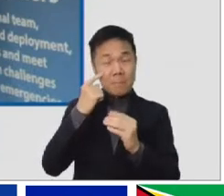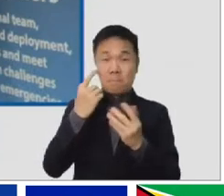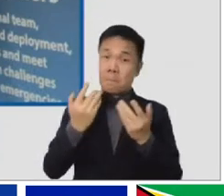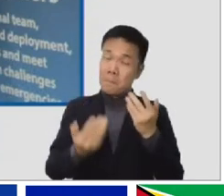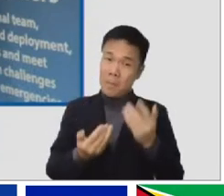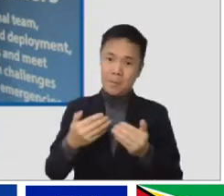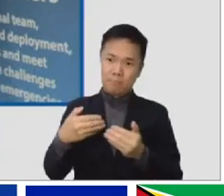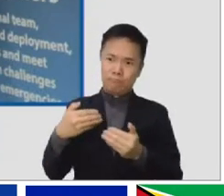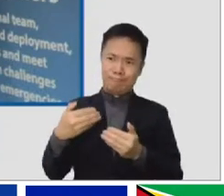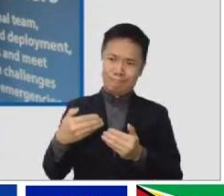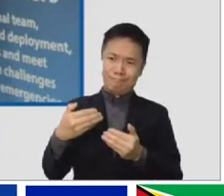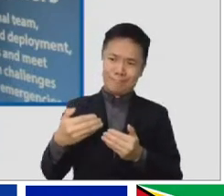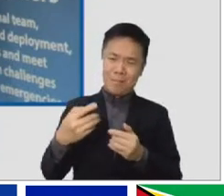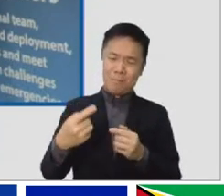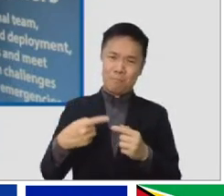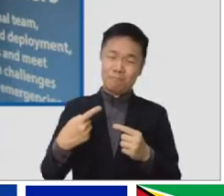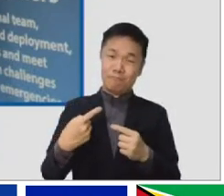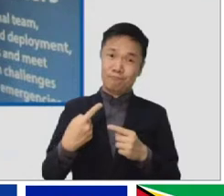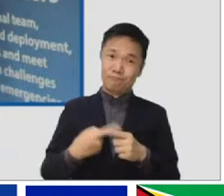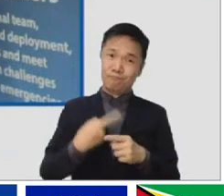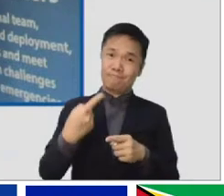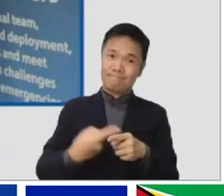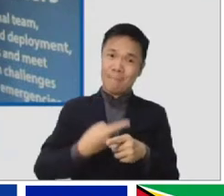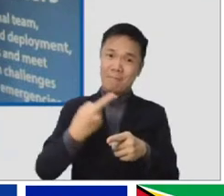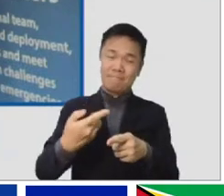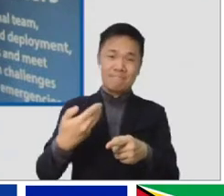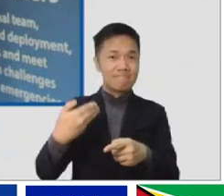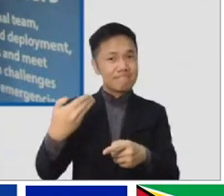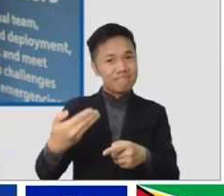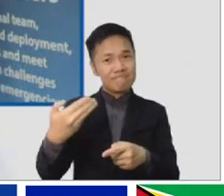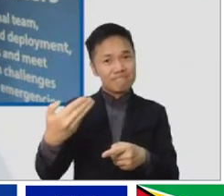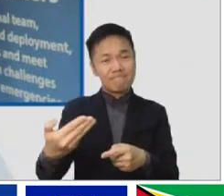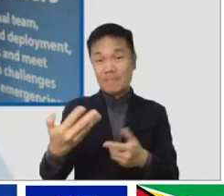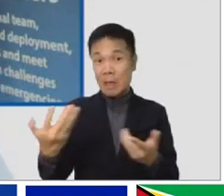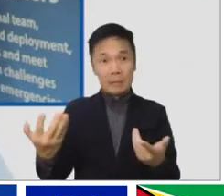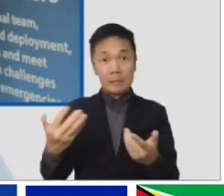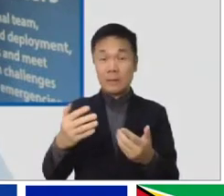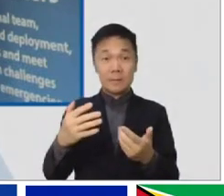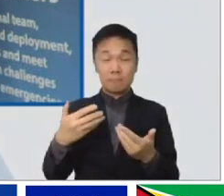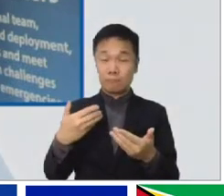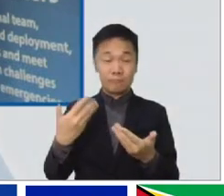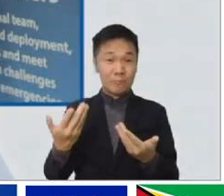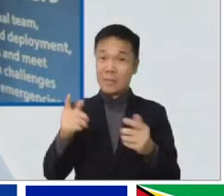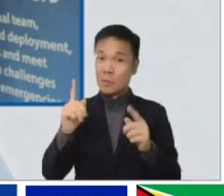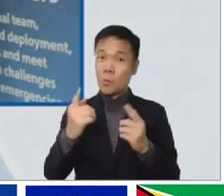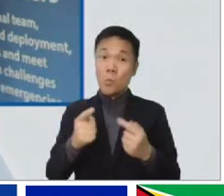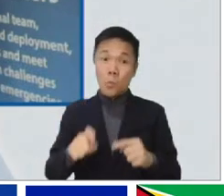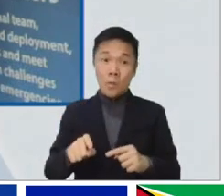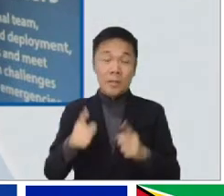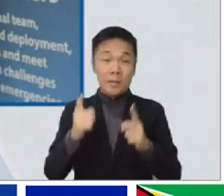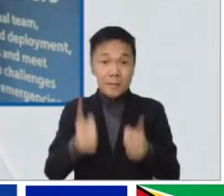the vaccination covers the whole population, and this is reduced reduced.